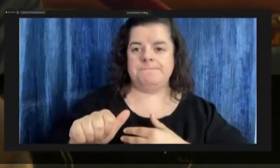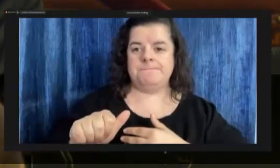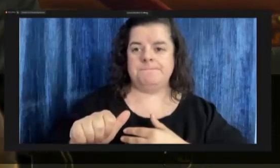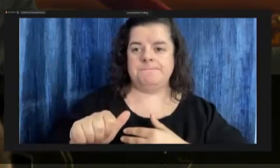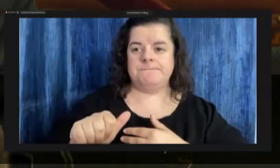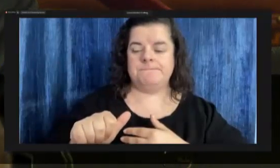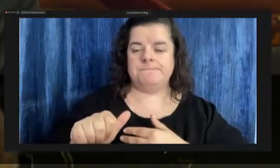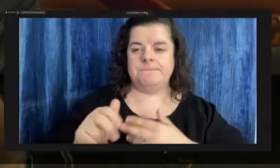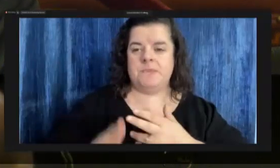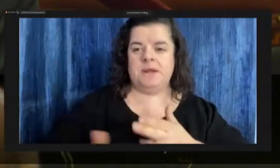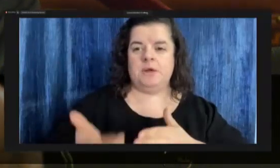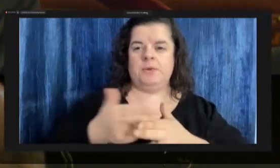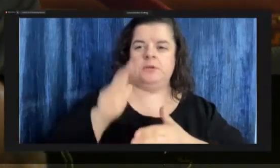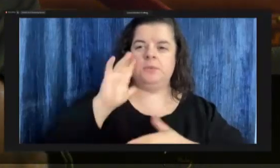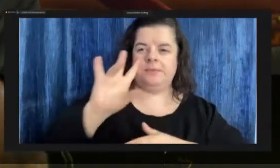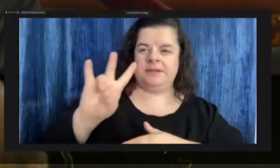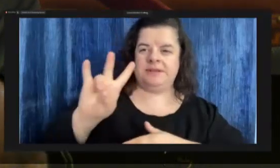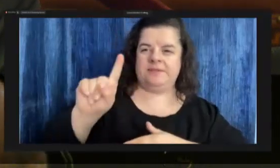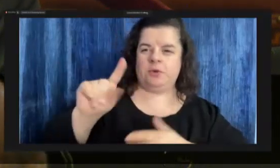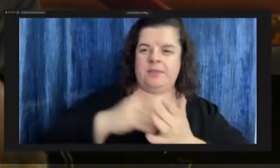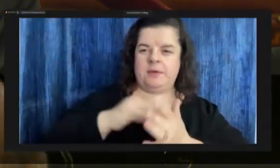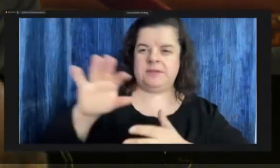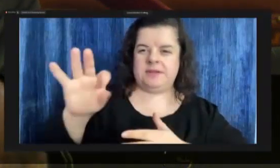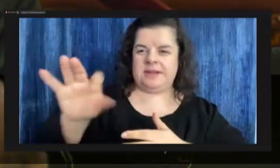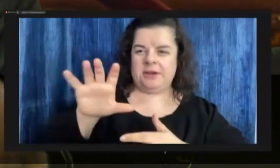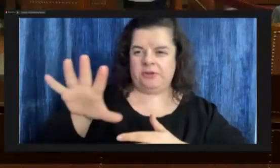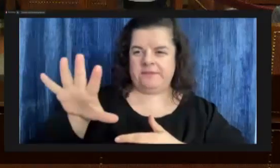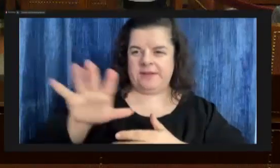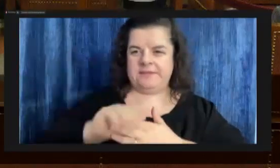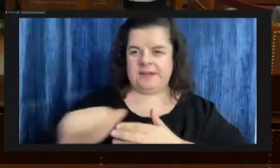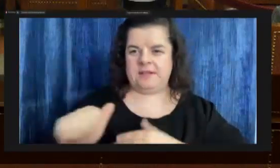And it would go to $71,905.